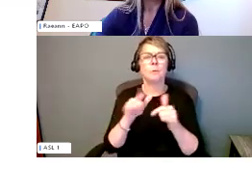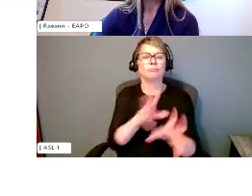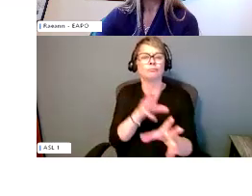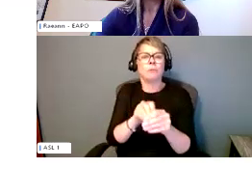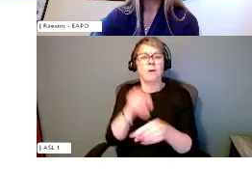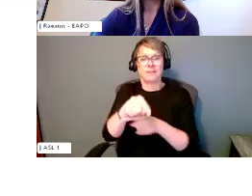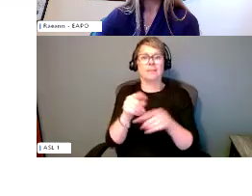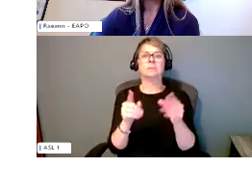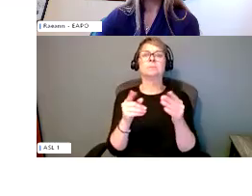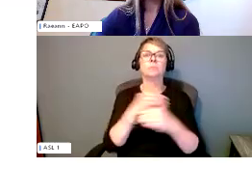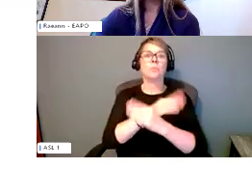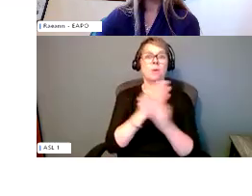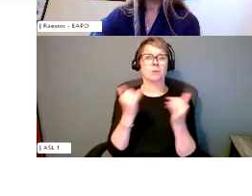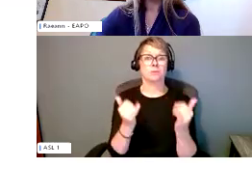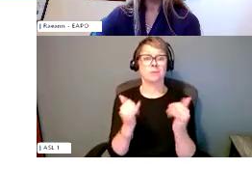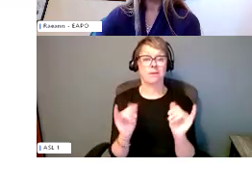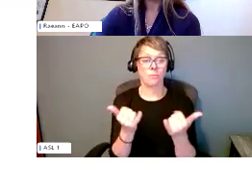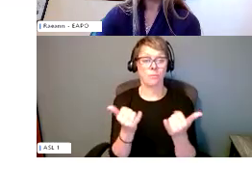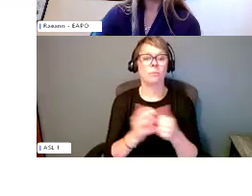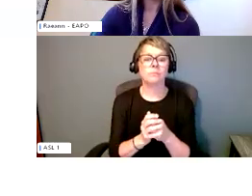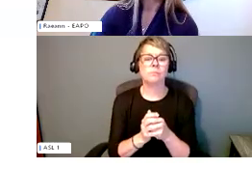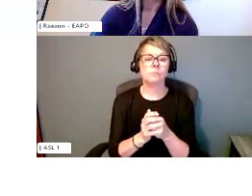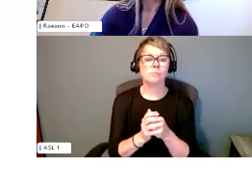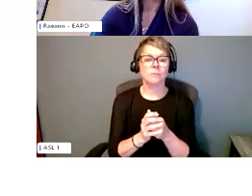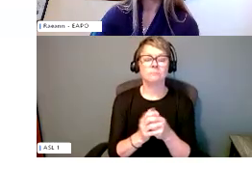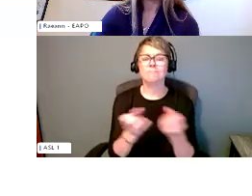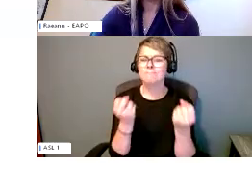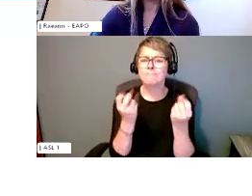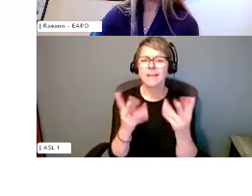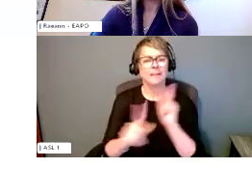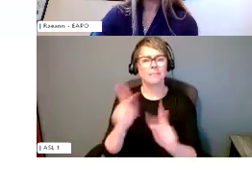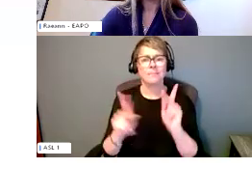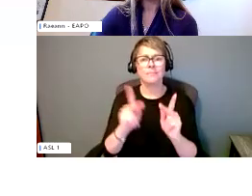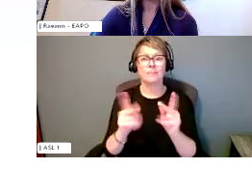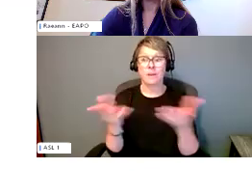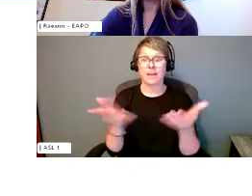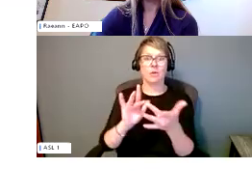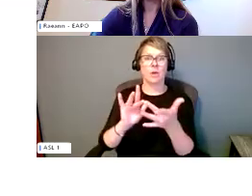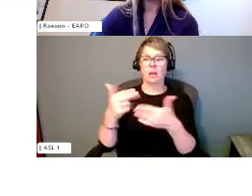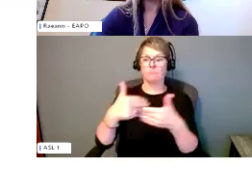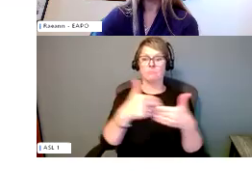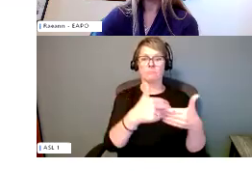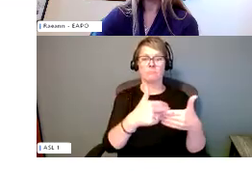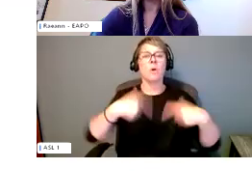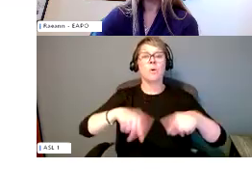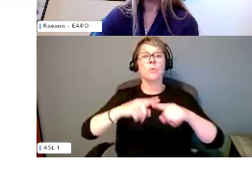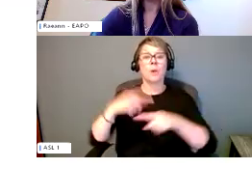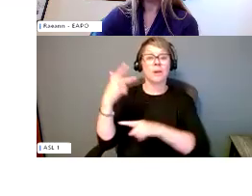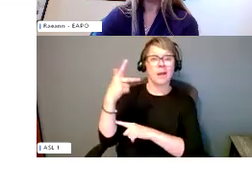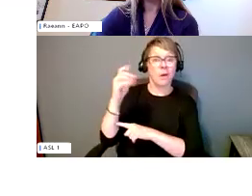session. So because we have a lot of people online, we do mute the microphones and turn